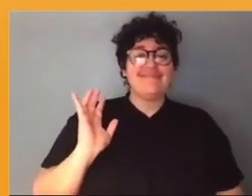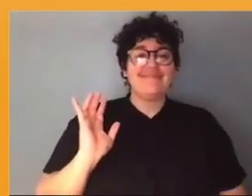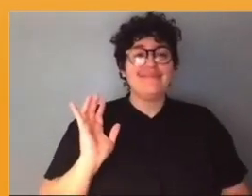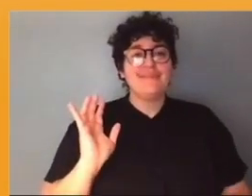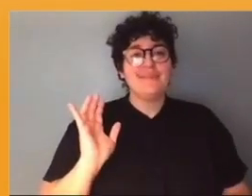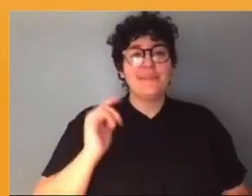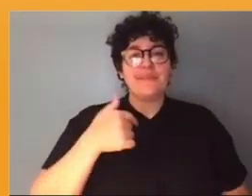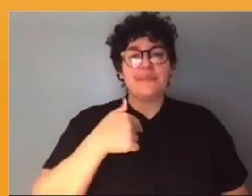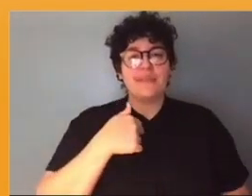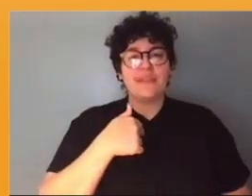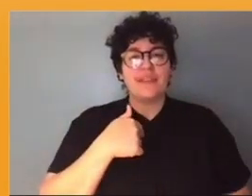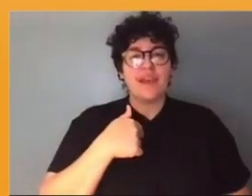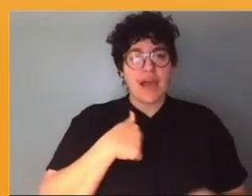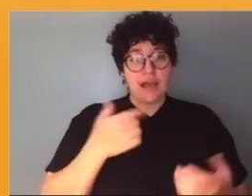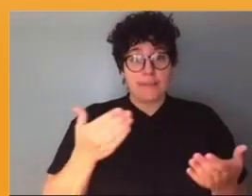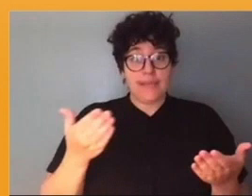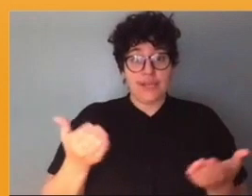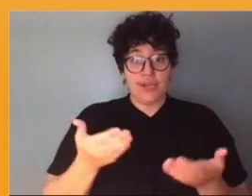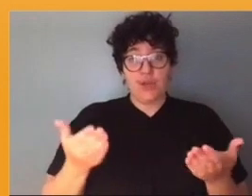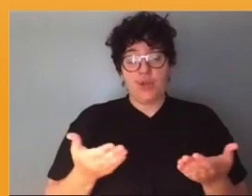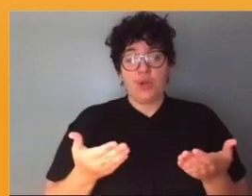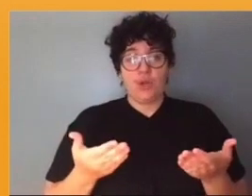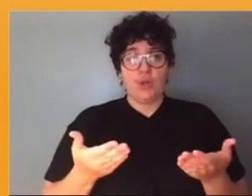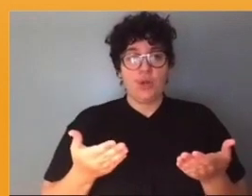I'm here to try to